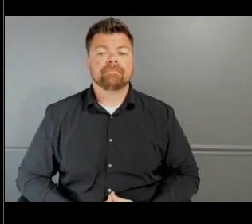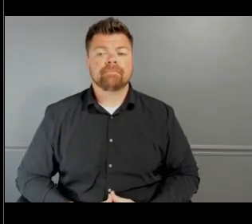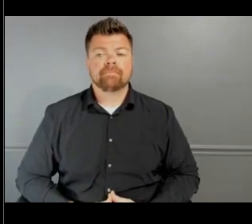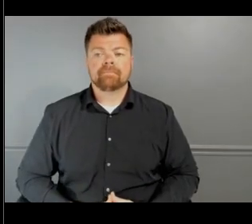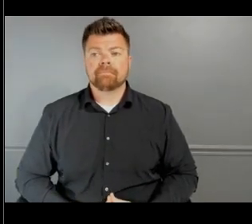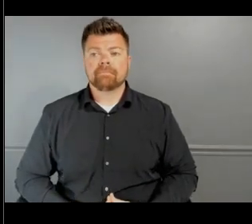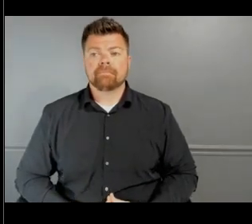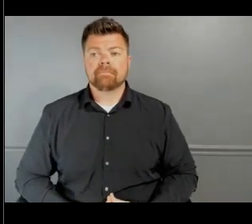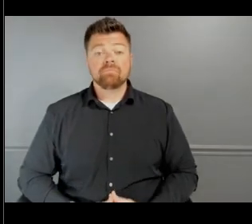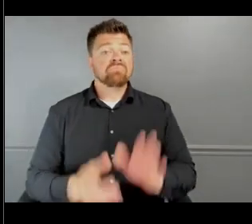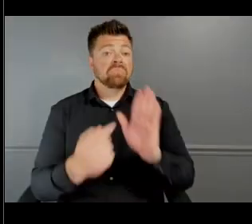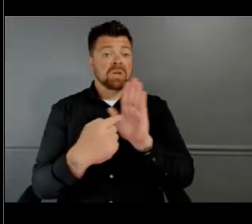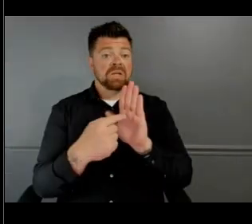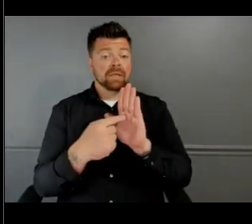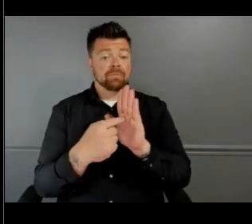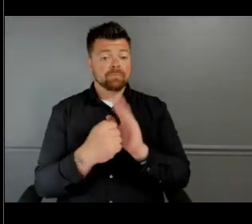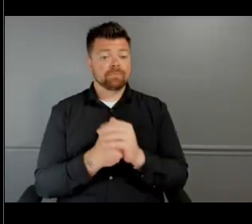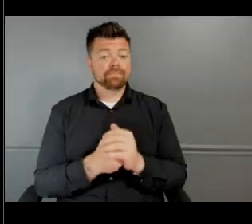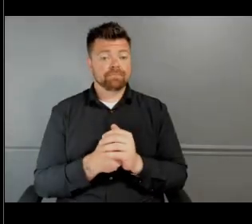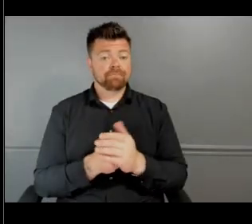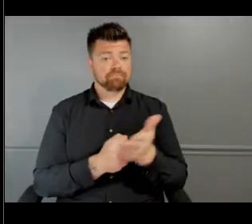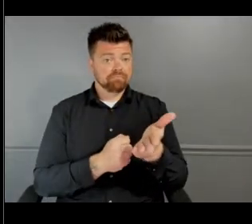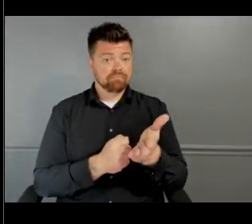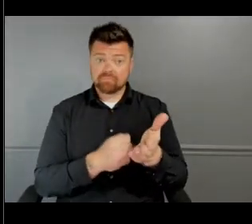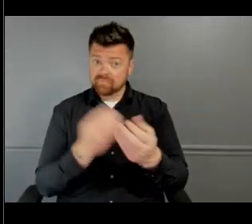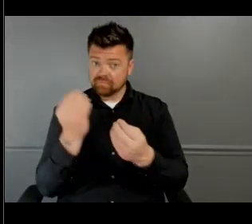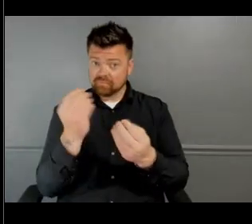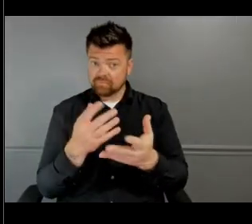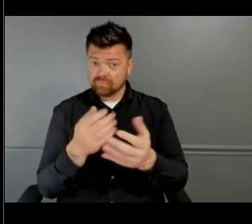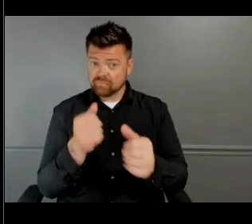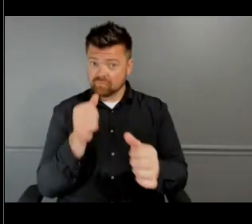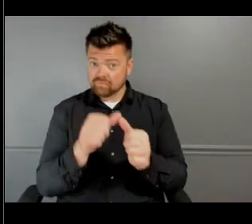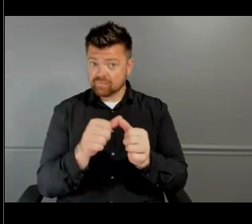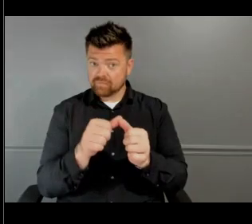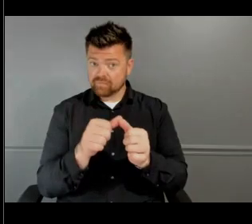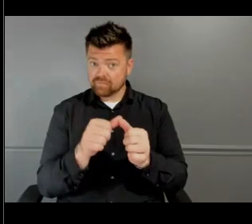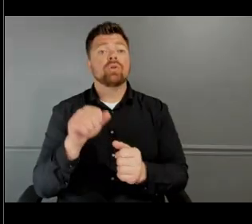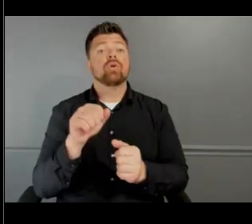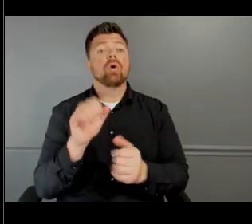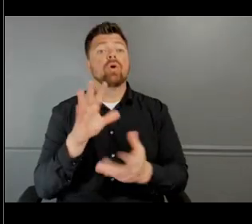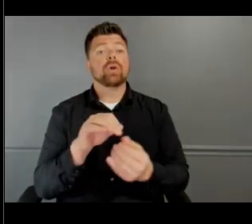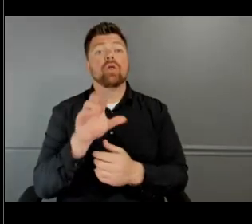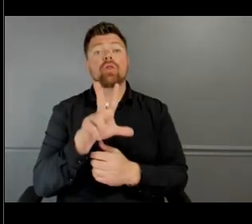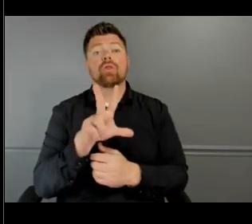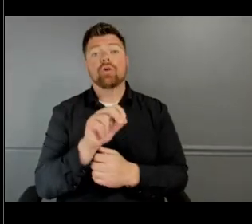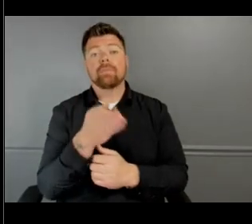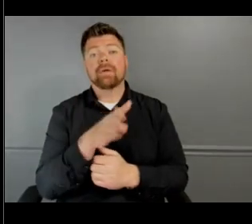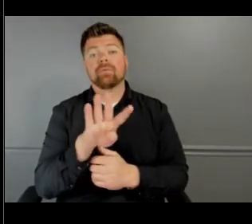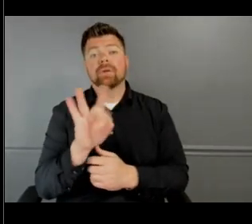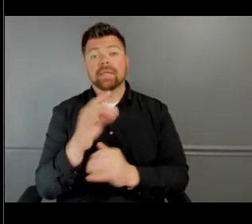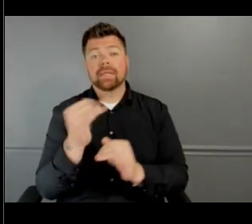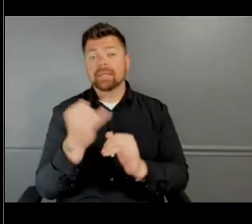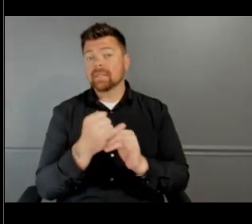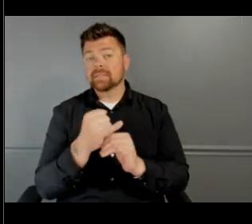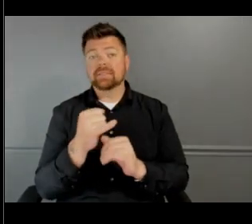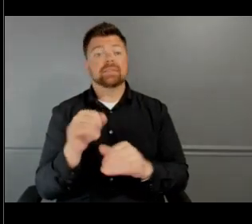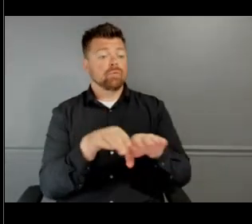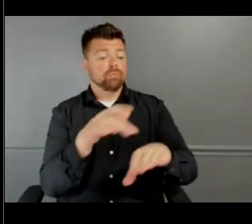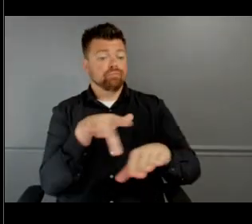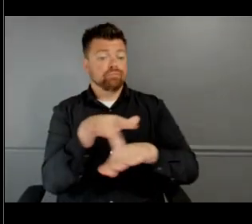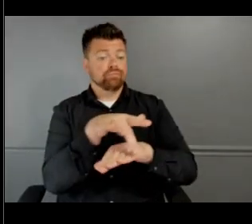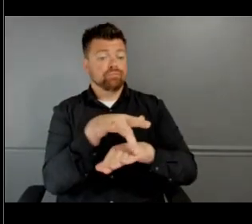In the example shown, note there's 30 by 48 inches of clear floor space